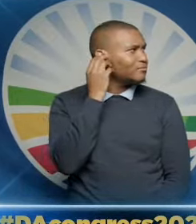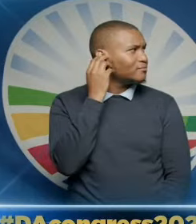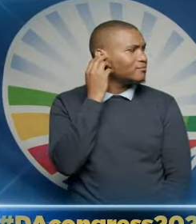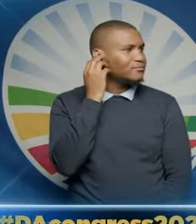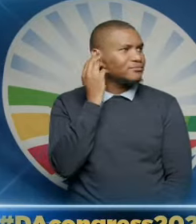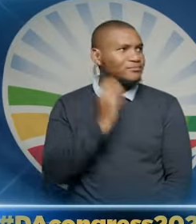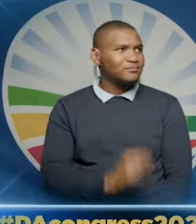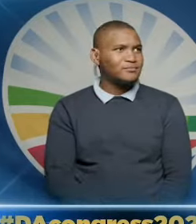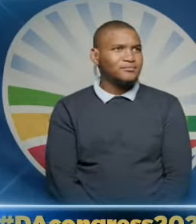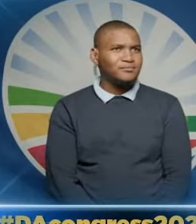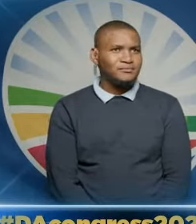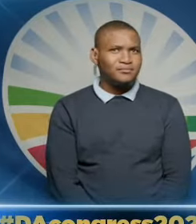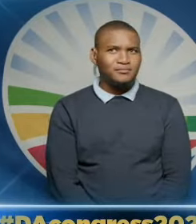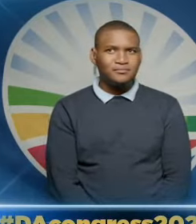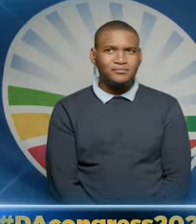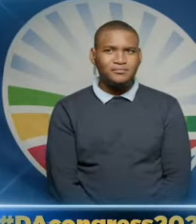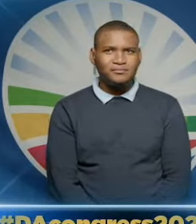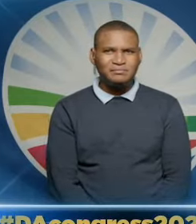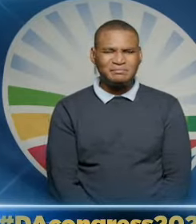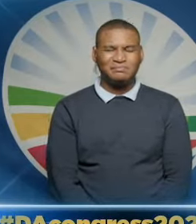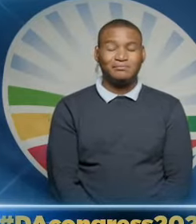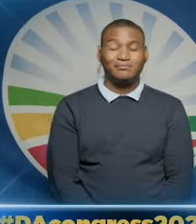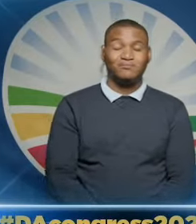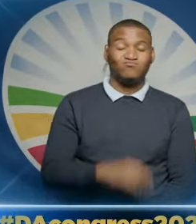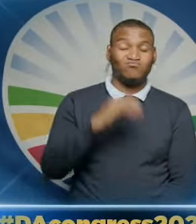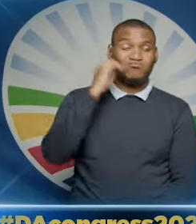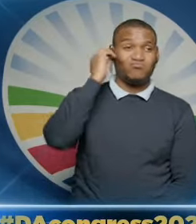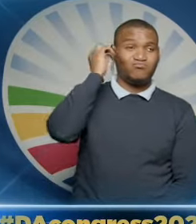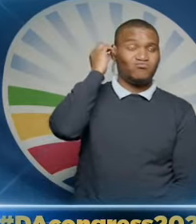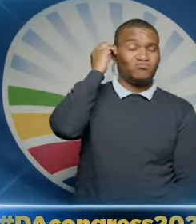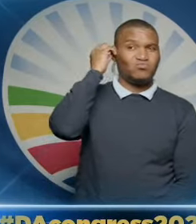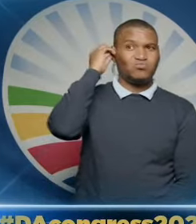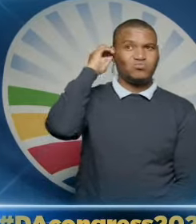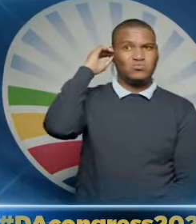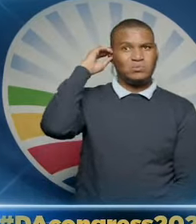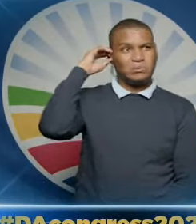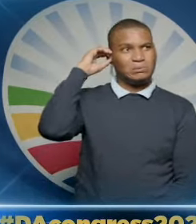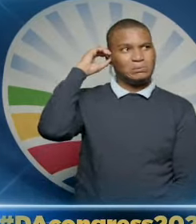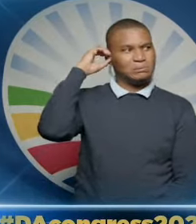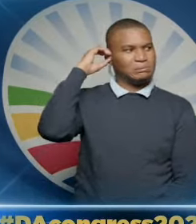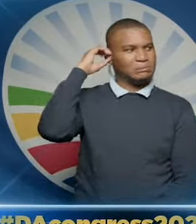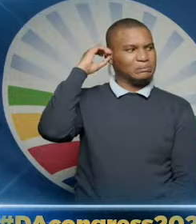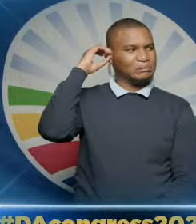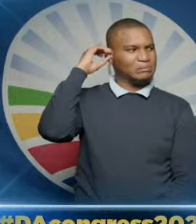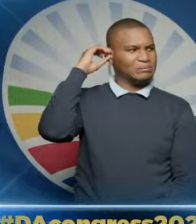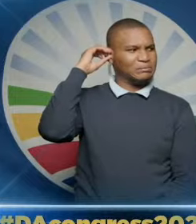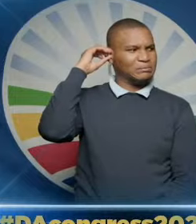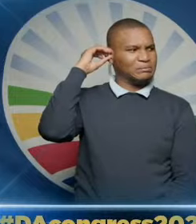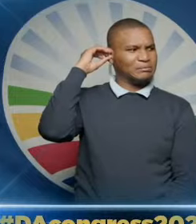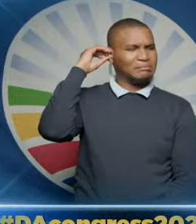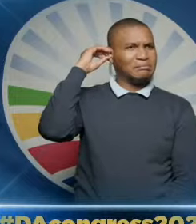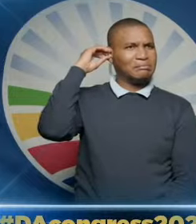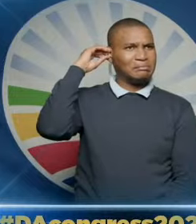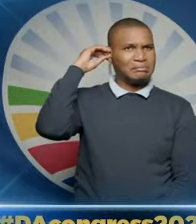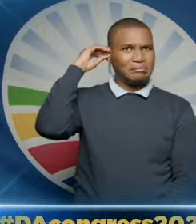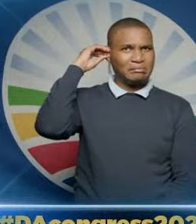why Congress is so important. Last of all, it's important that the leadership that are elected today have a mandate. it's very, very